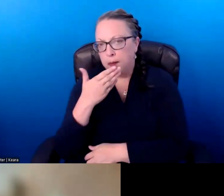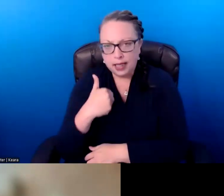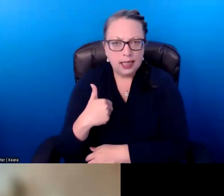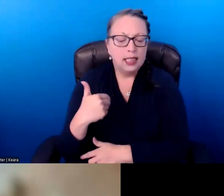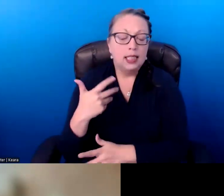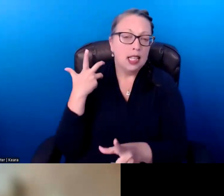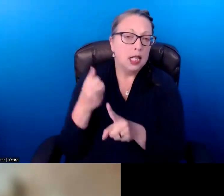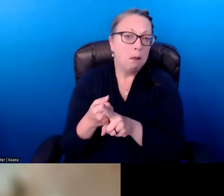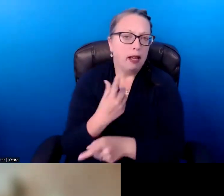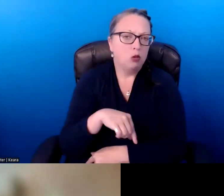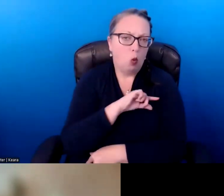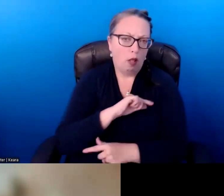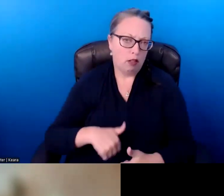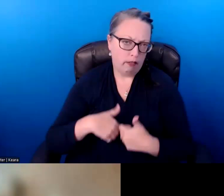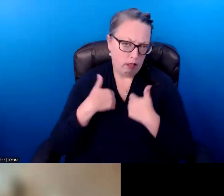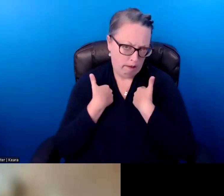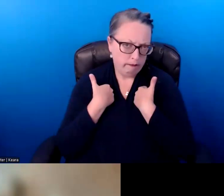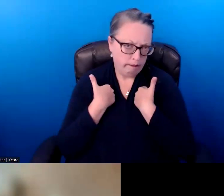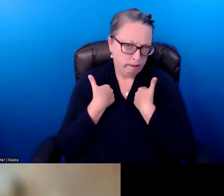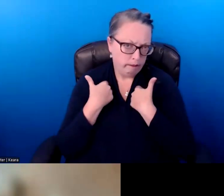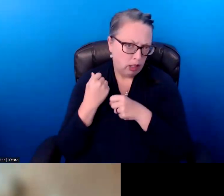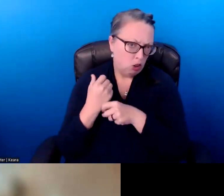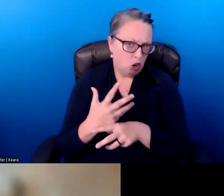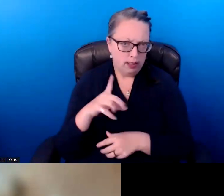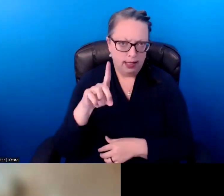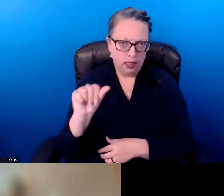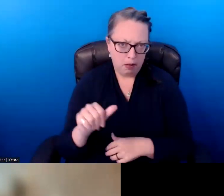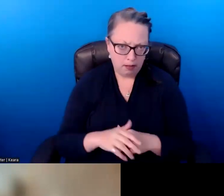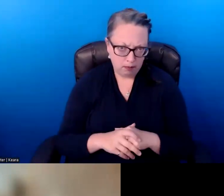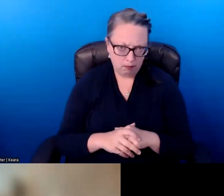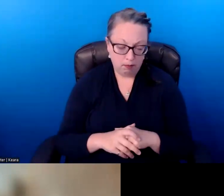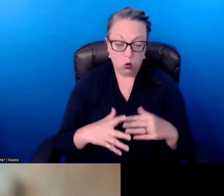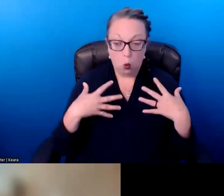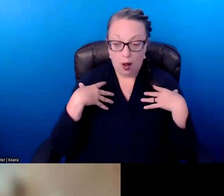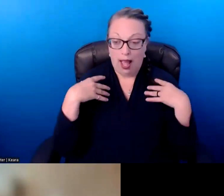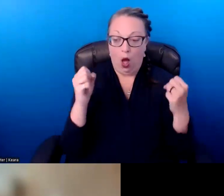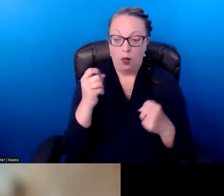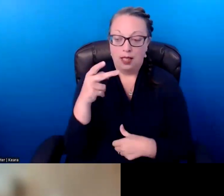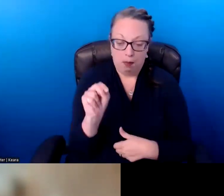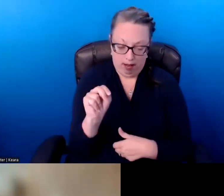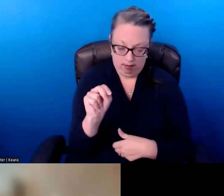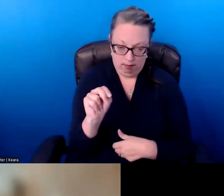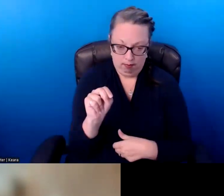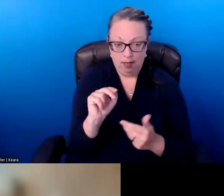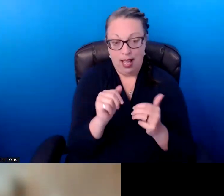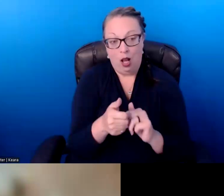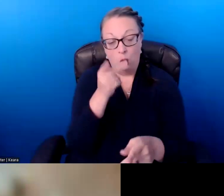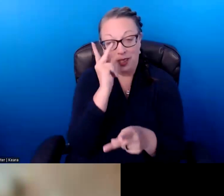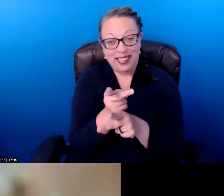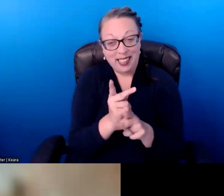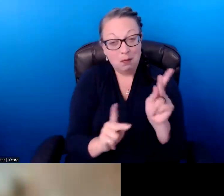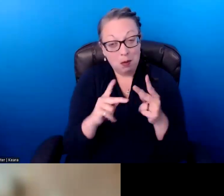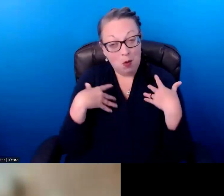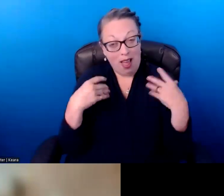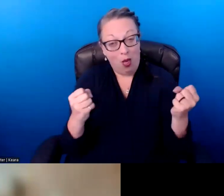impacts their quality of life and causes, disability. So health span is how can we keep people healthy longer than